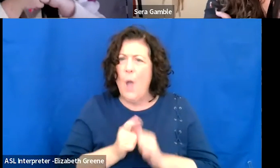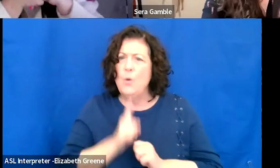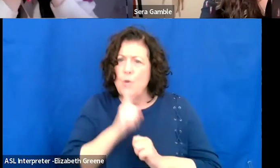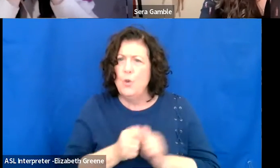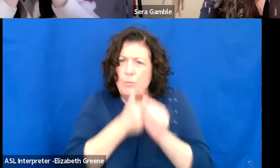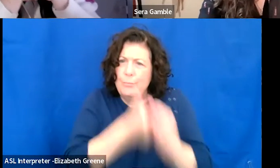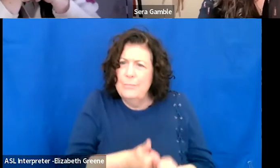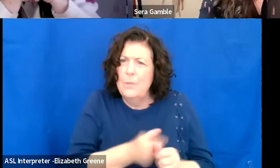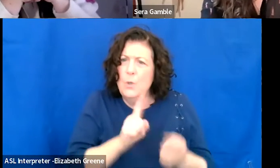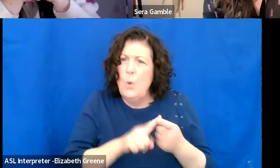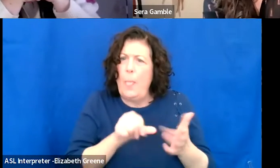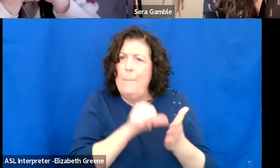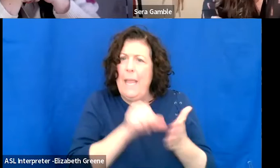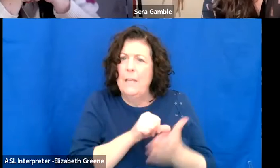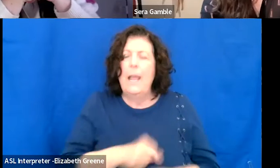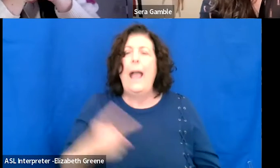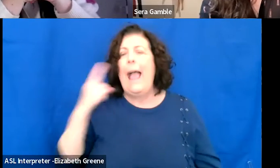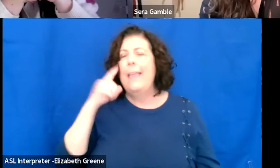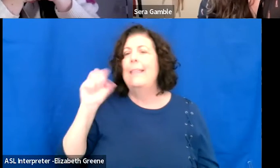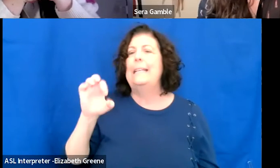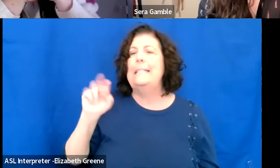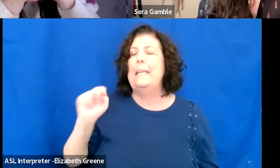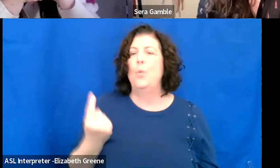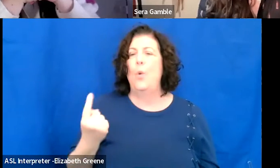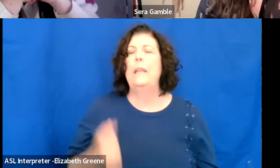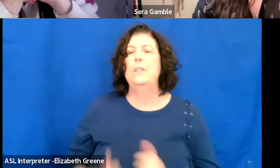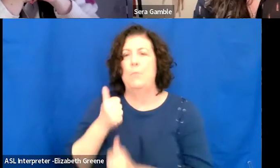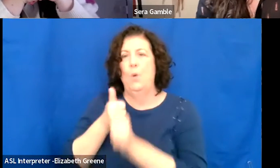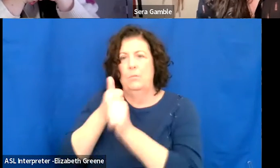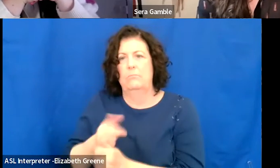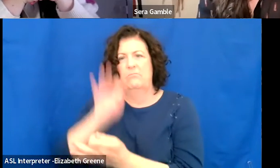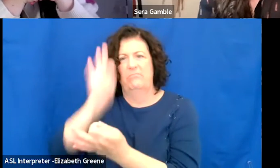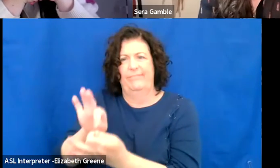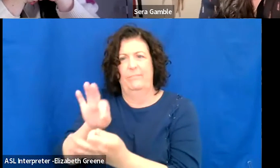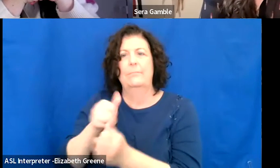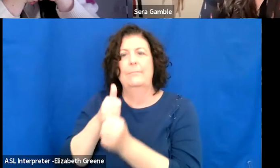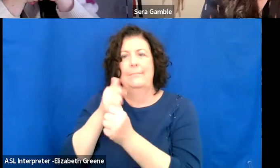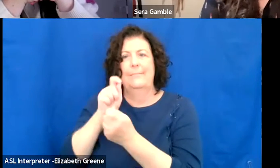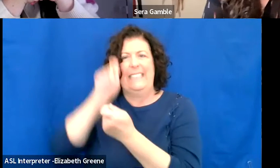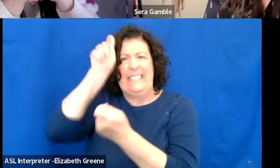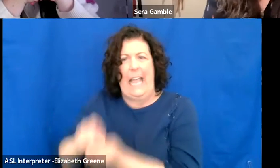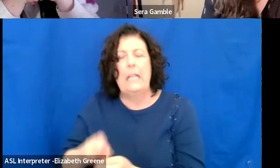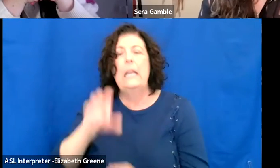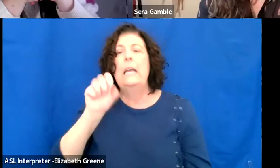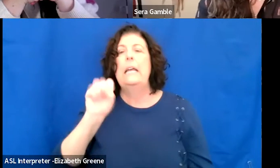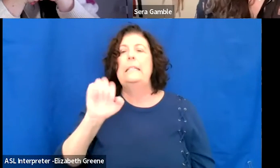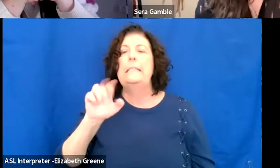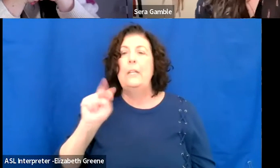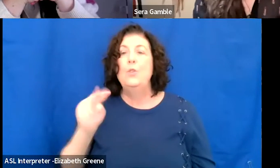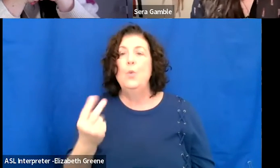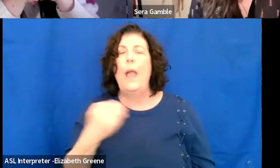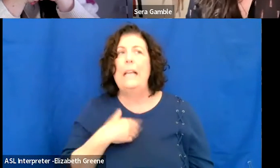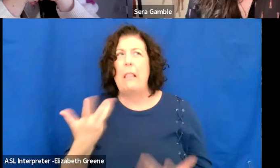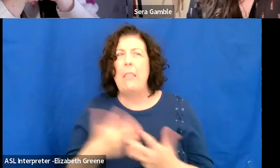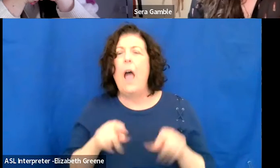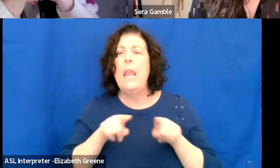page? I think season one is the truest. Season two is like, has a lot in common with the second book. And